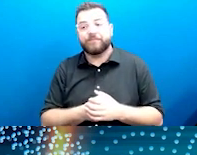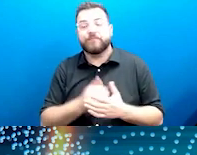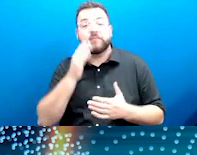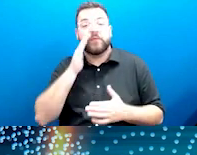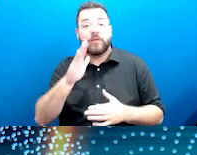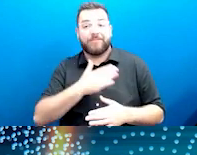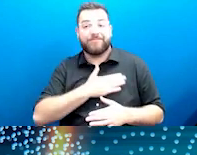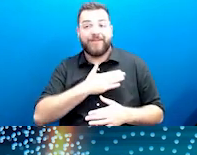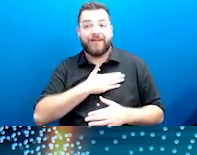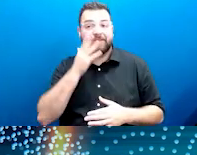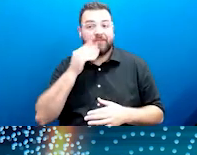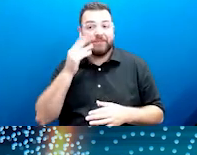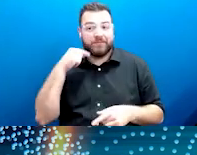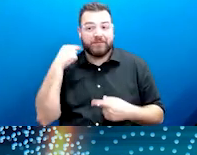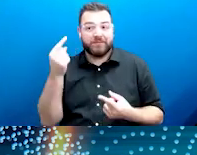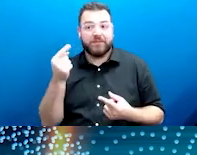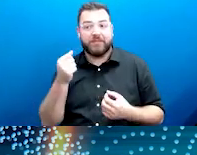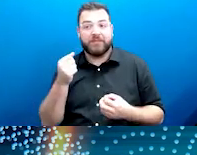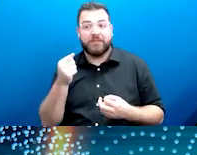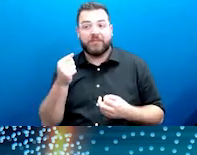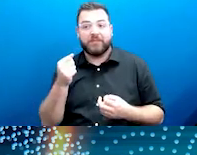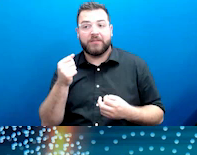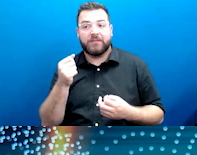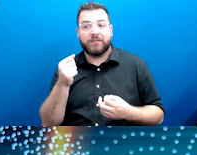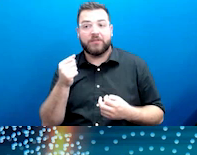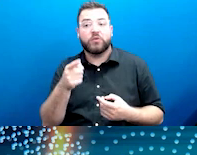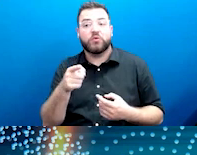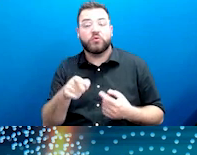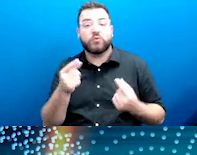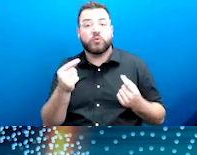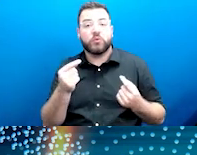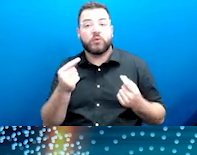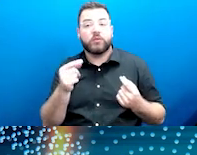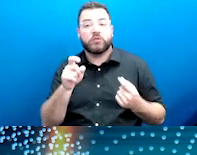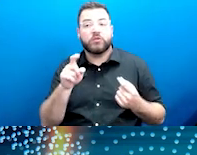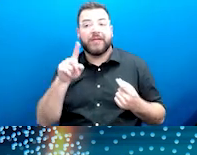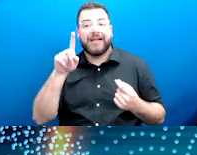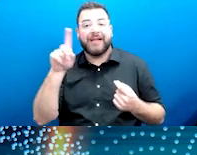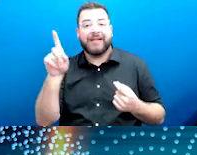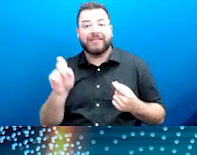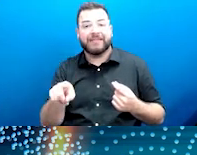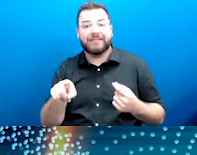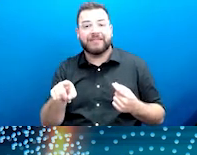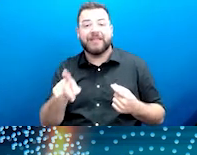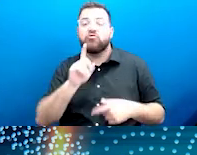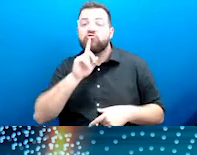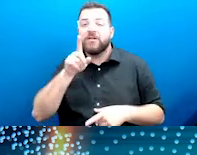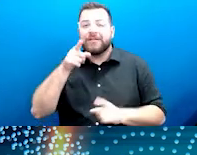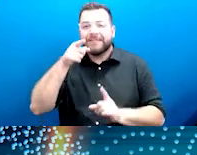my experience, what you want to do is to ask a real